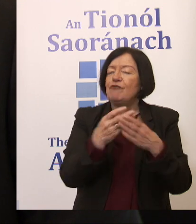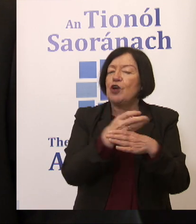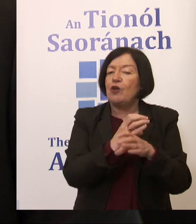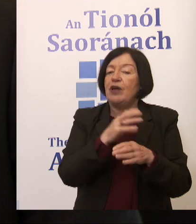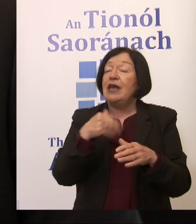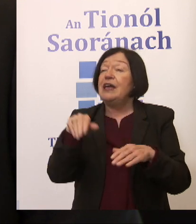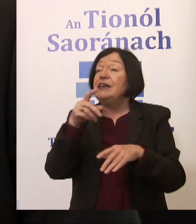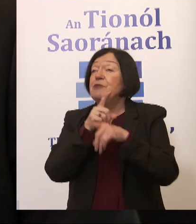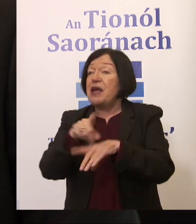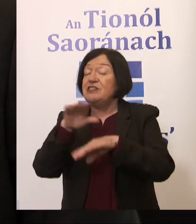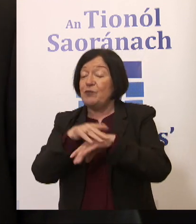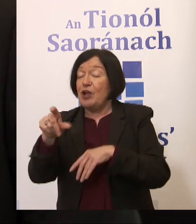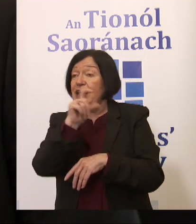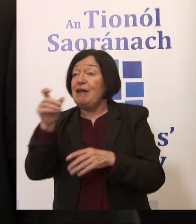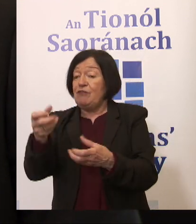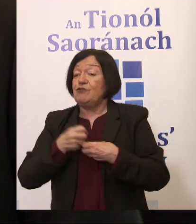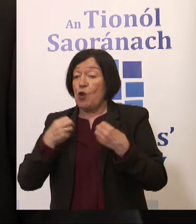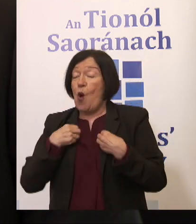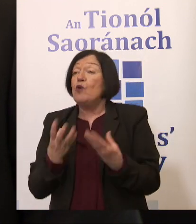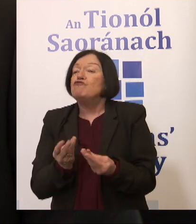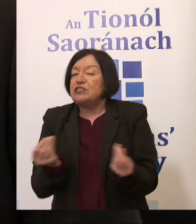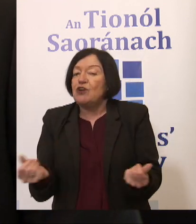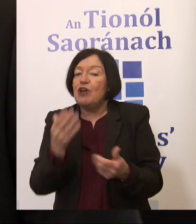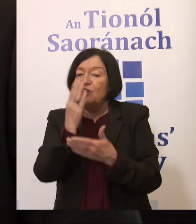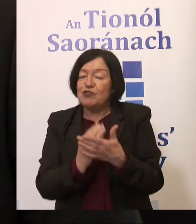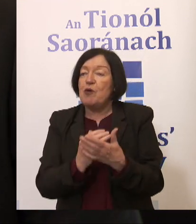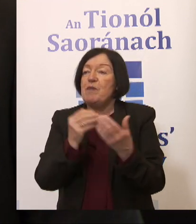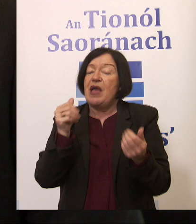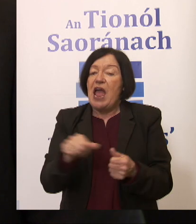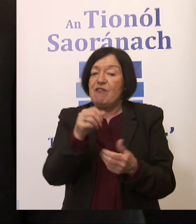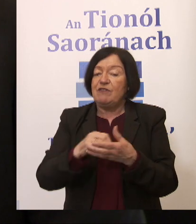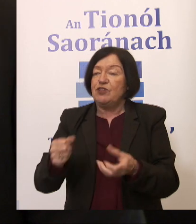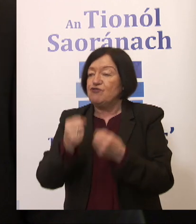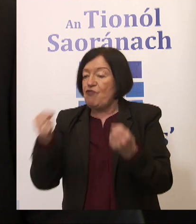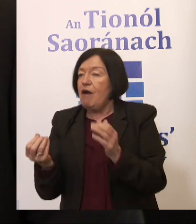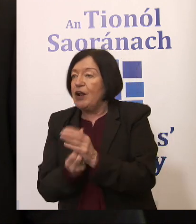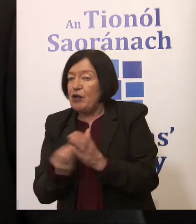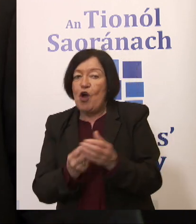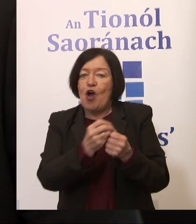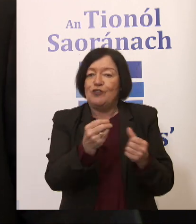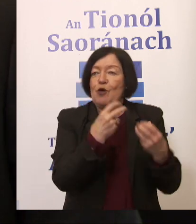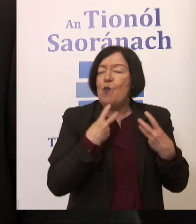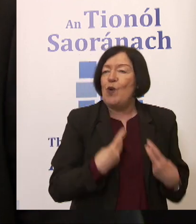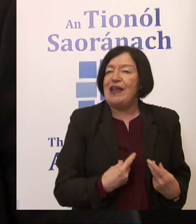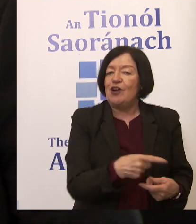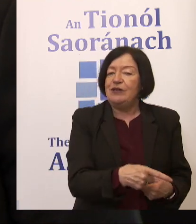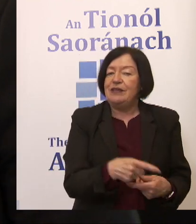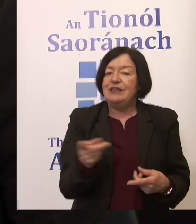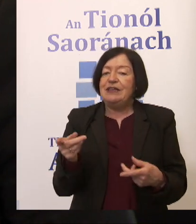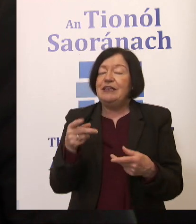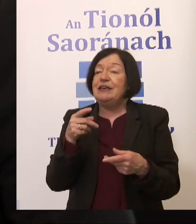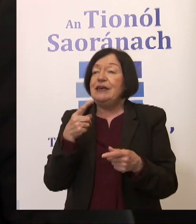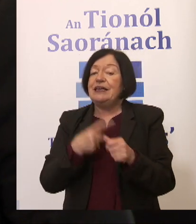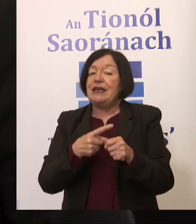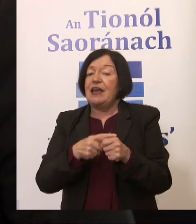local authorities get their own resources, you'd have certain areas that have a stronger revenue base, others with a weaker revenue base. And there's no, again,